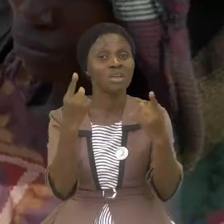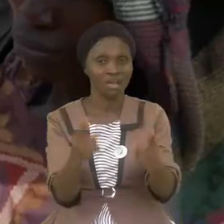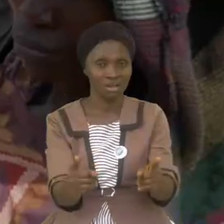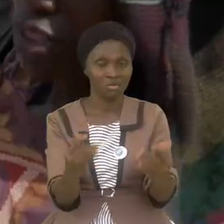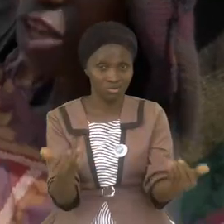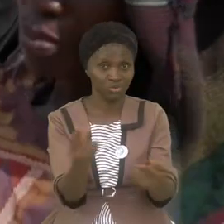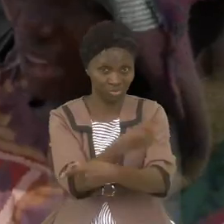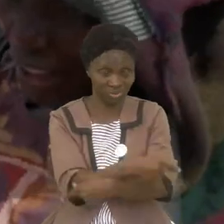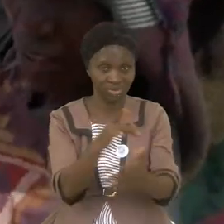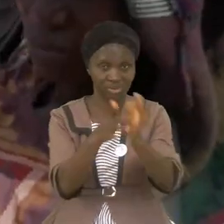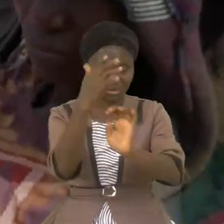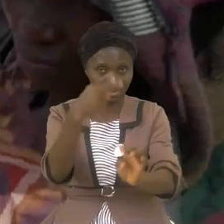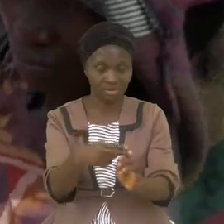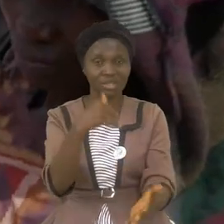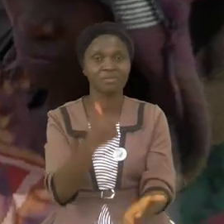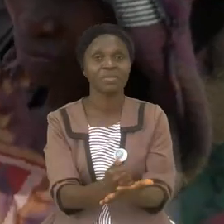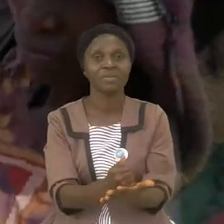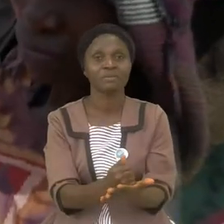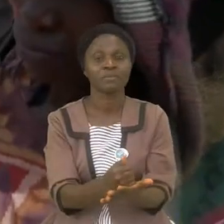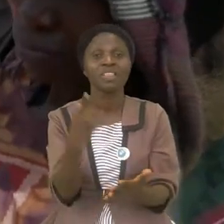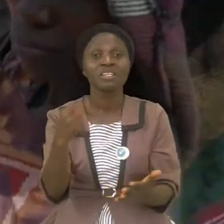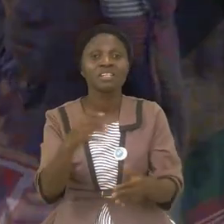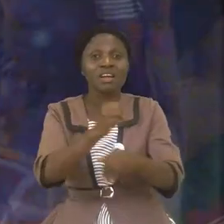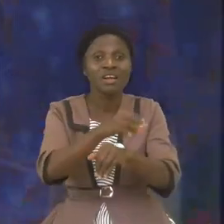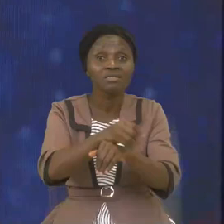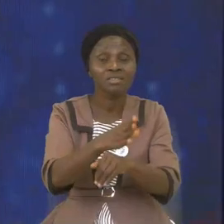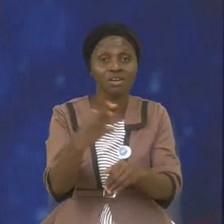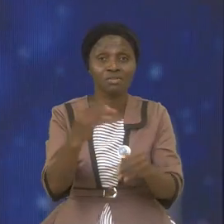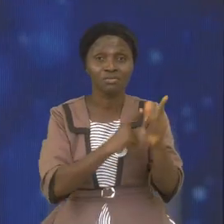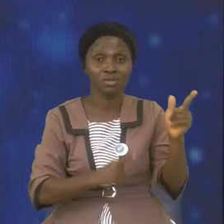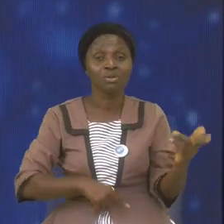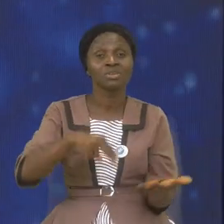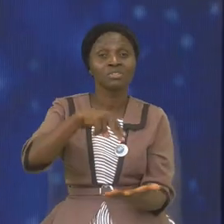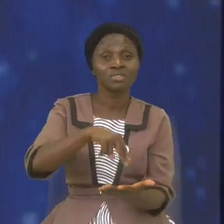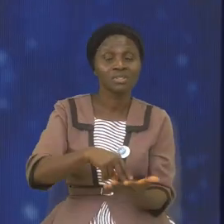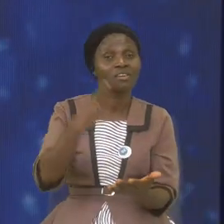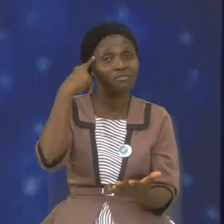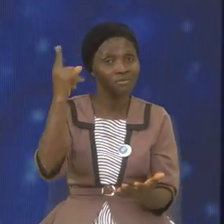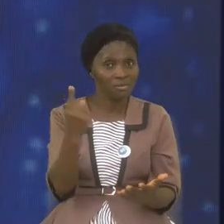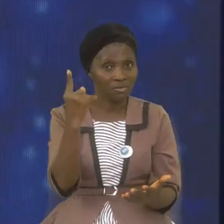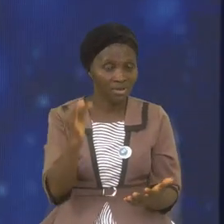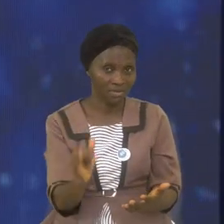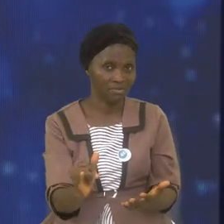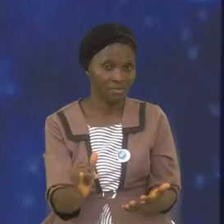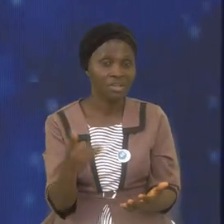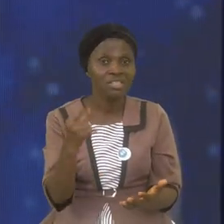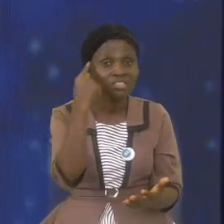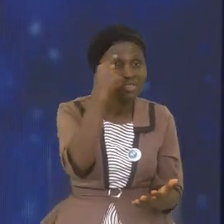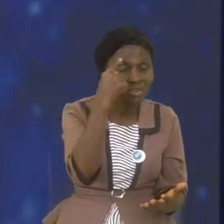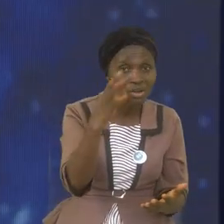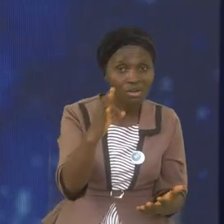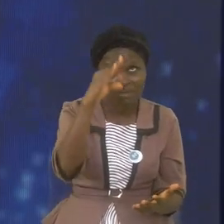today. Amen. The counsel of the Lord standeth forever. The thoughts of